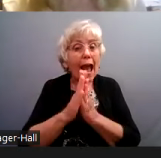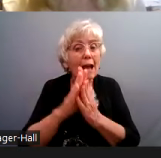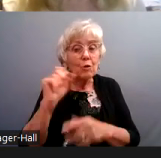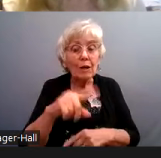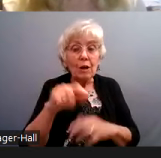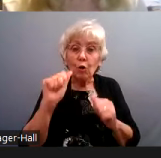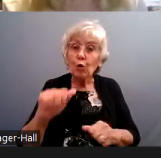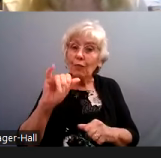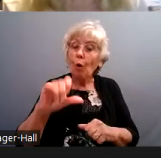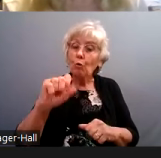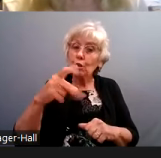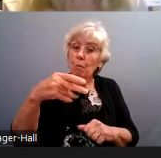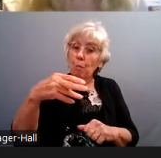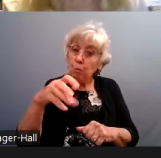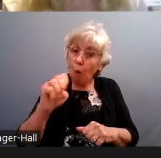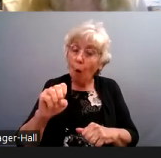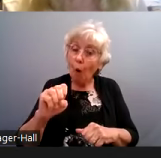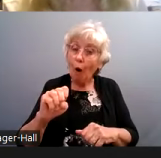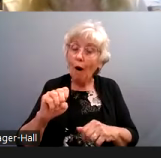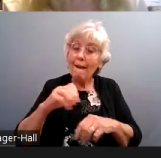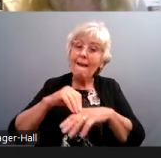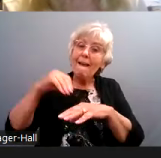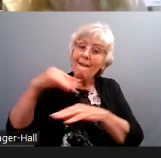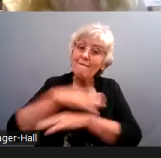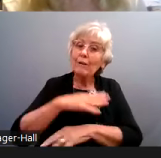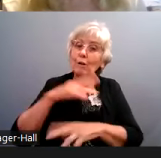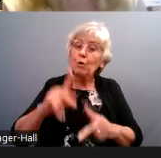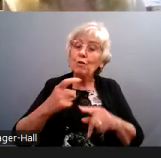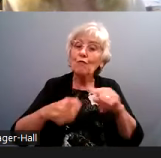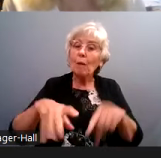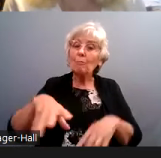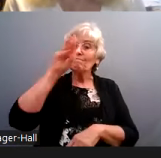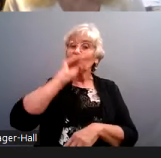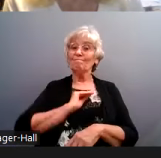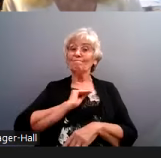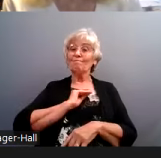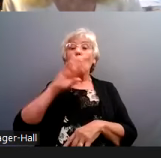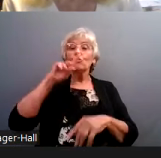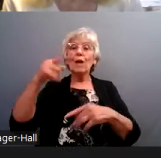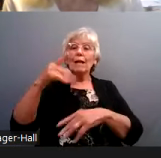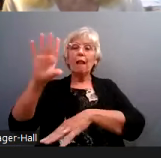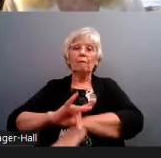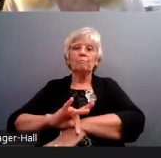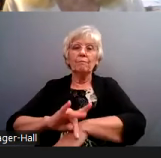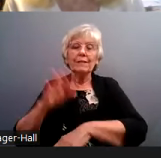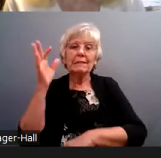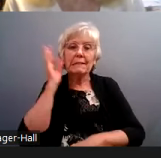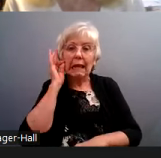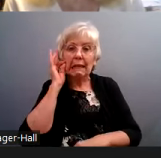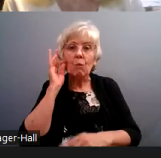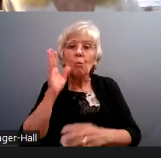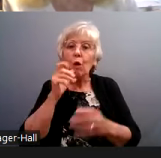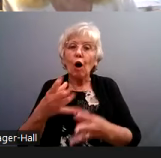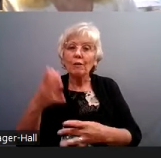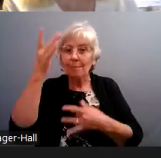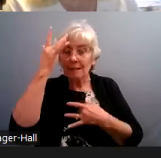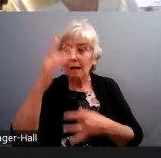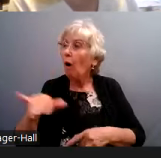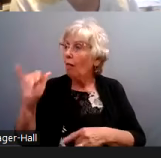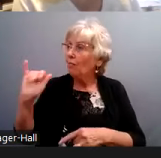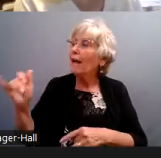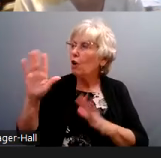infect someone through inhaling the spores, or is it just through contact of the spores on the skin? Well, that's a great question. It is. So